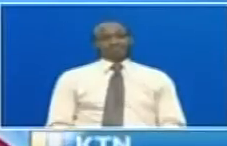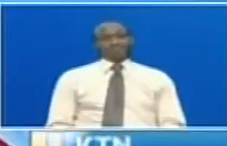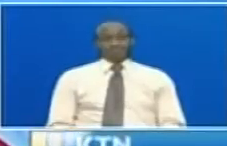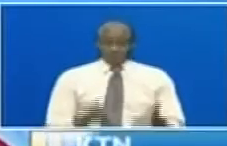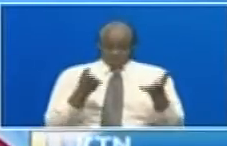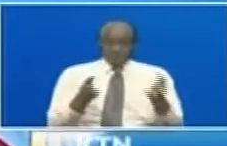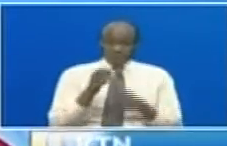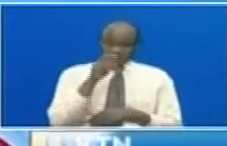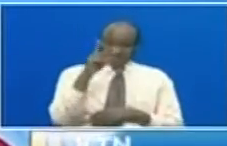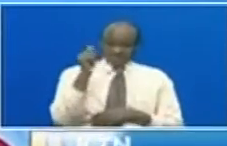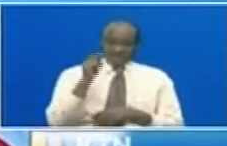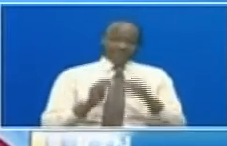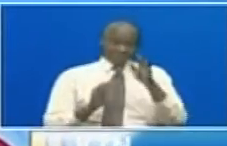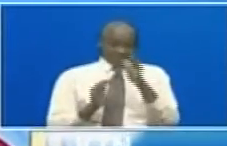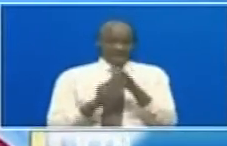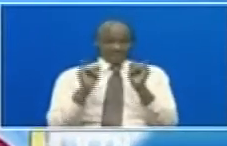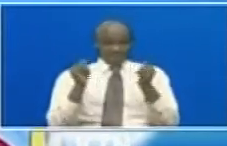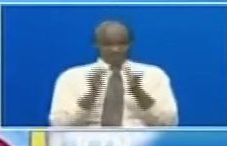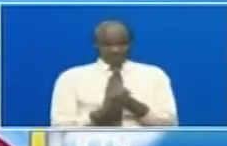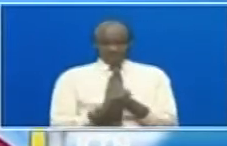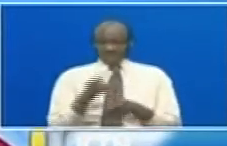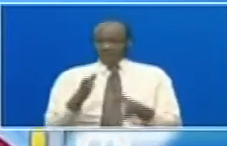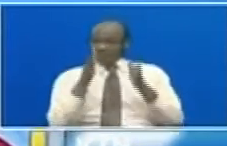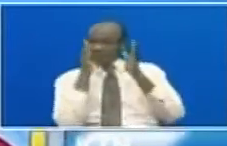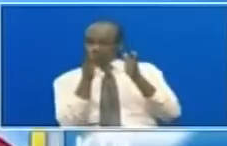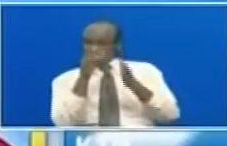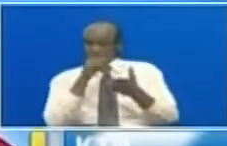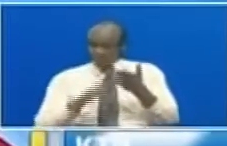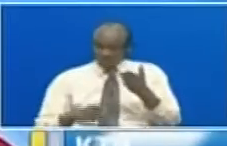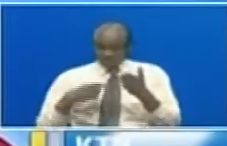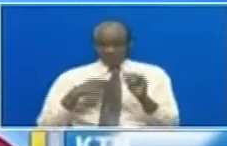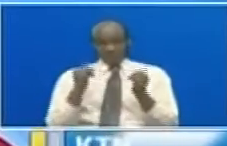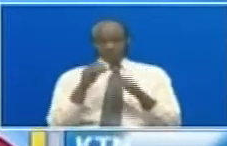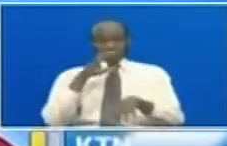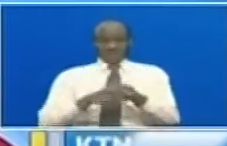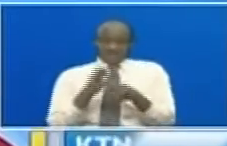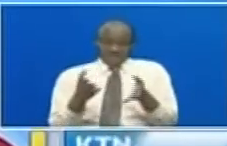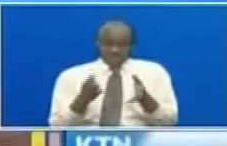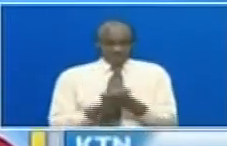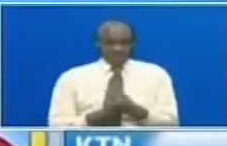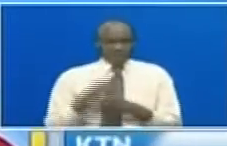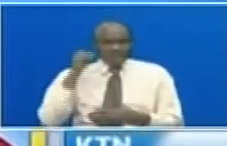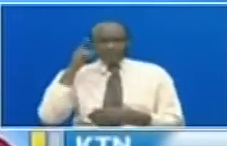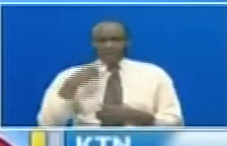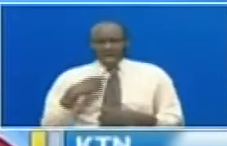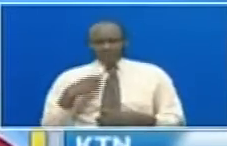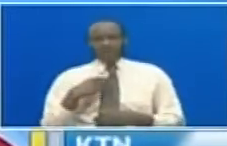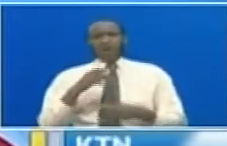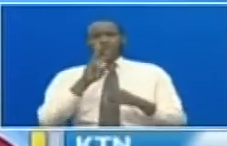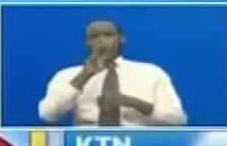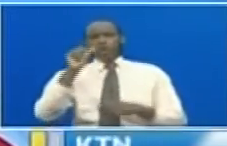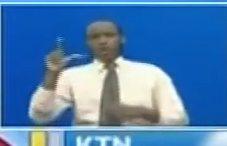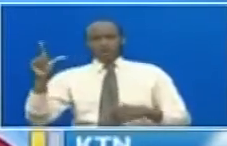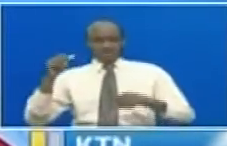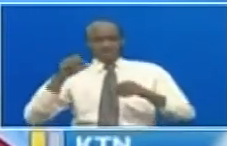All right, you're watching KTN Prime. We thank you for staying with us. Let's just focus just a little bit on some breaking news that you're getting. We understand there's a wall that has collapsed